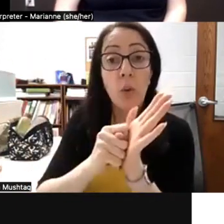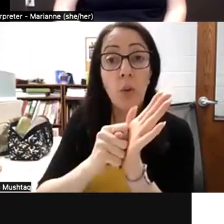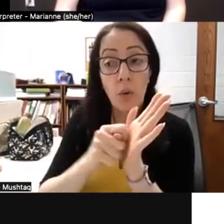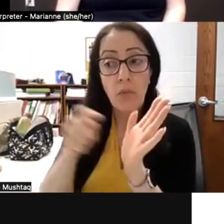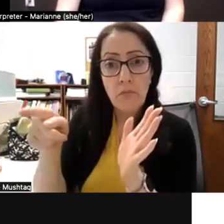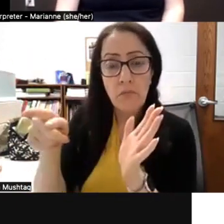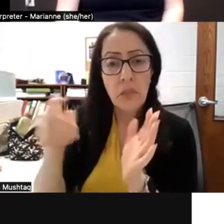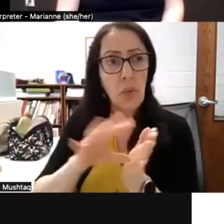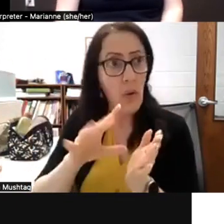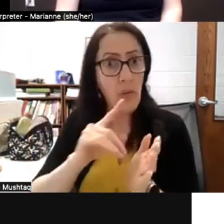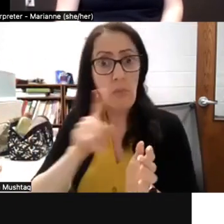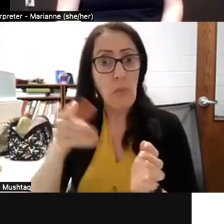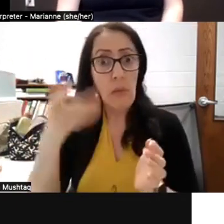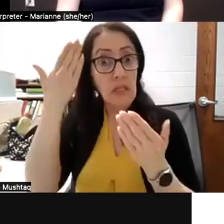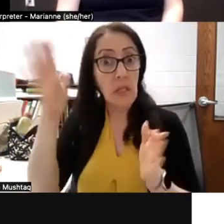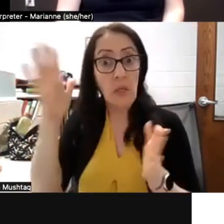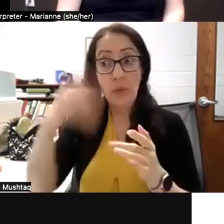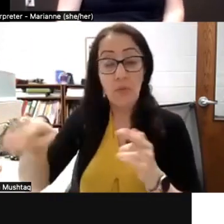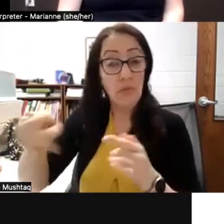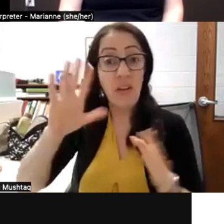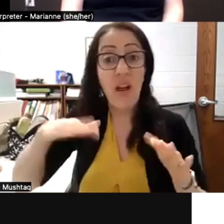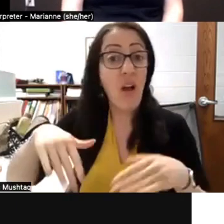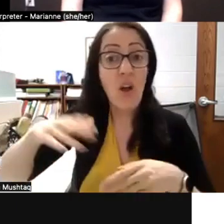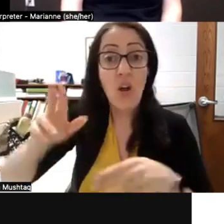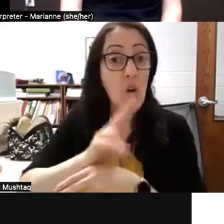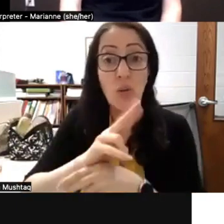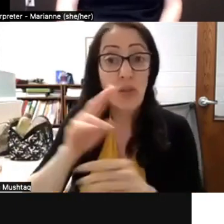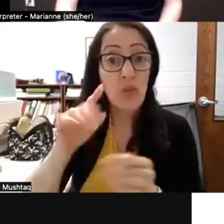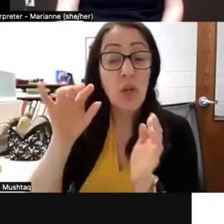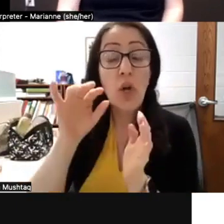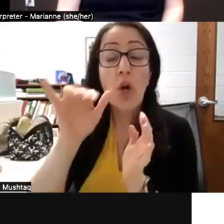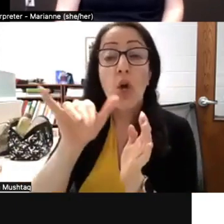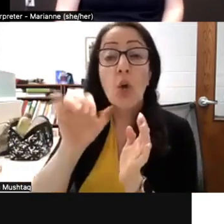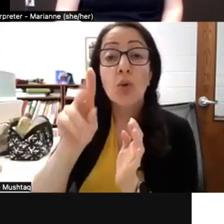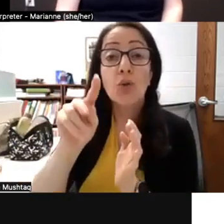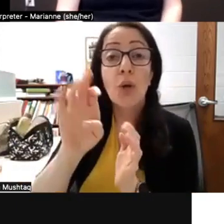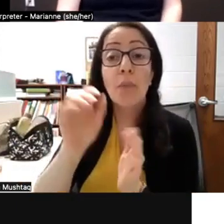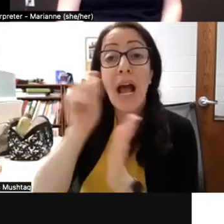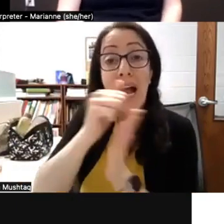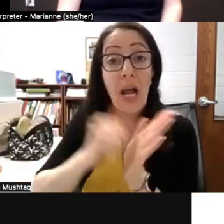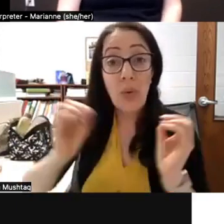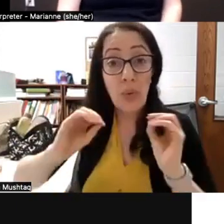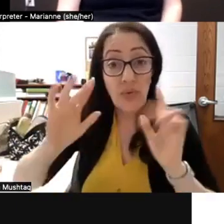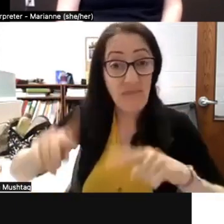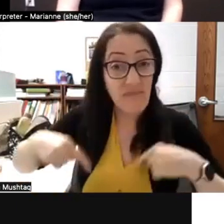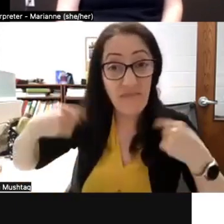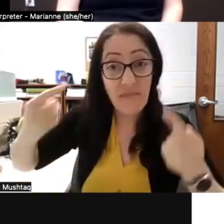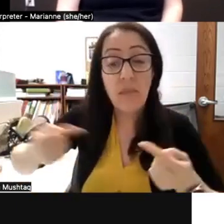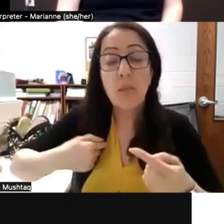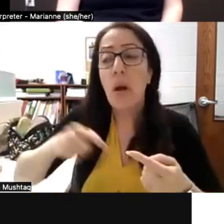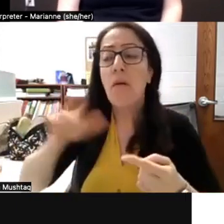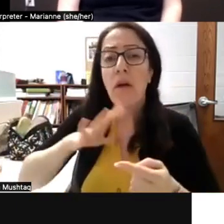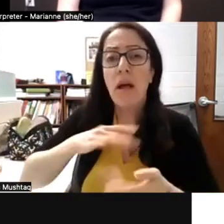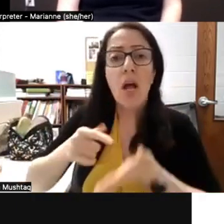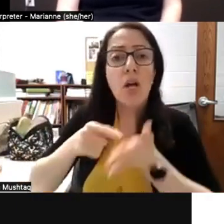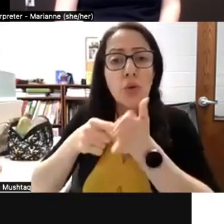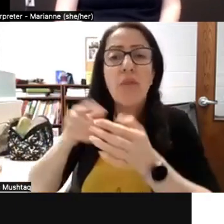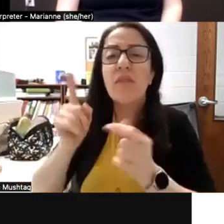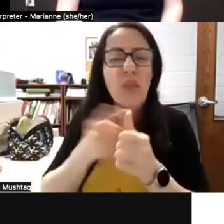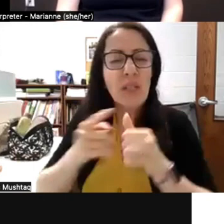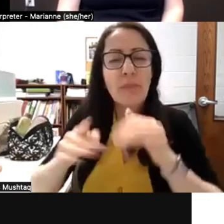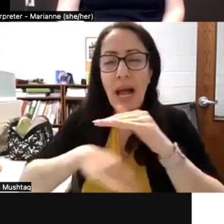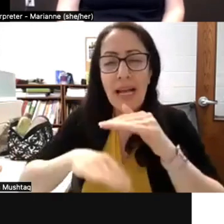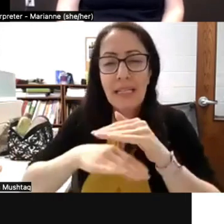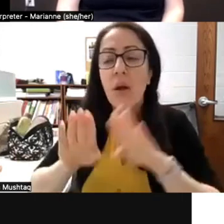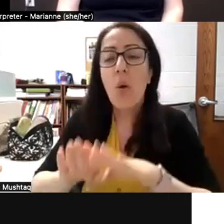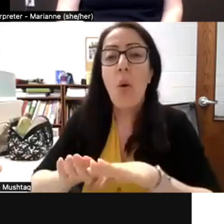it's quite easy for them to access YouTube videos, and many of them aren't aware that they in fact have a